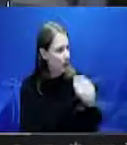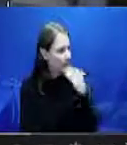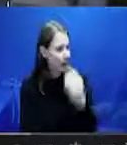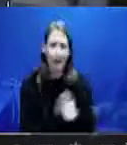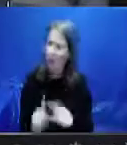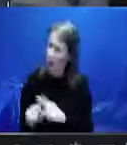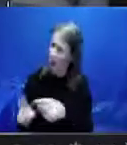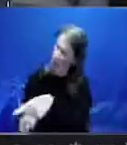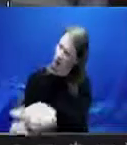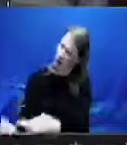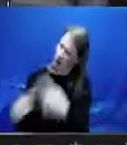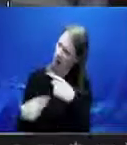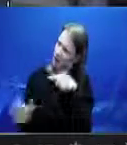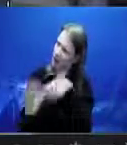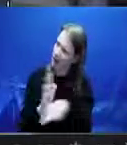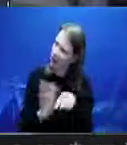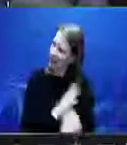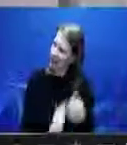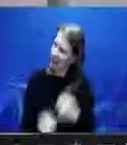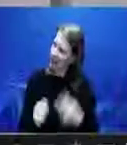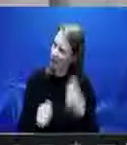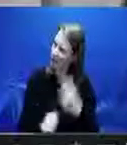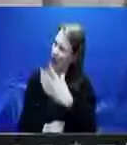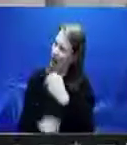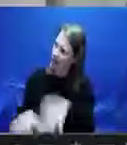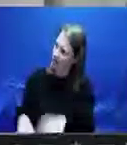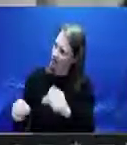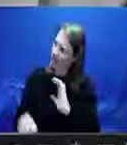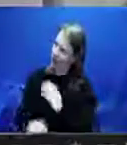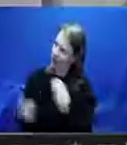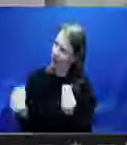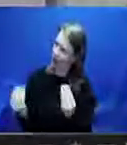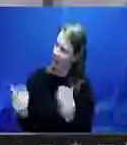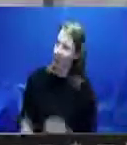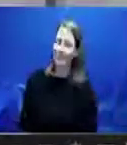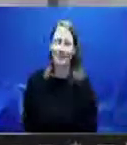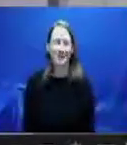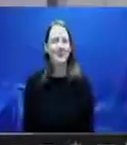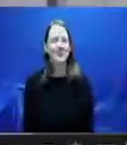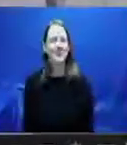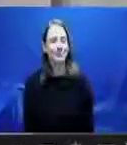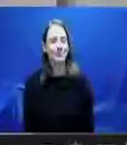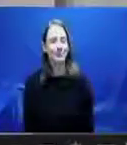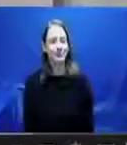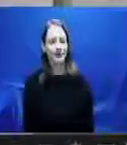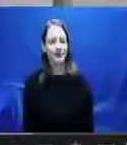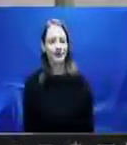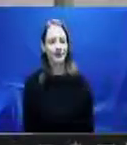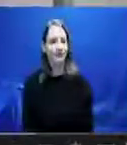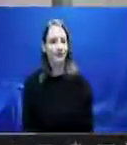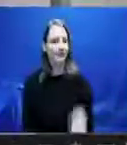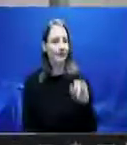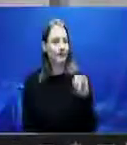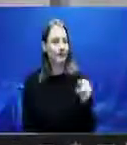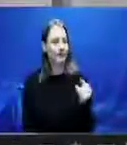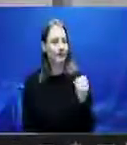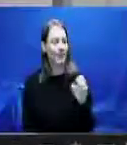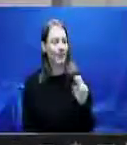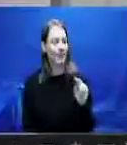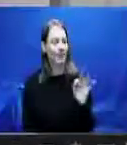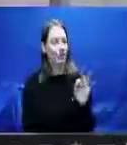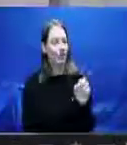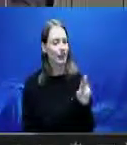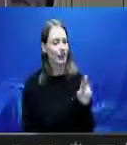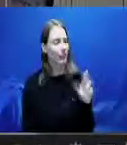and take the land for your benefit, not to help us. Jennifer Apodaca is a consultant who's working with teachers at Robert Wagner on the Literacy